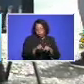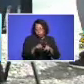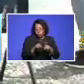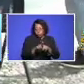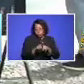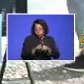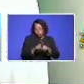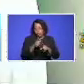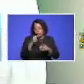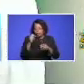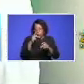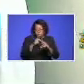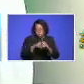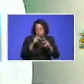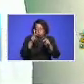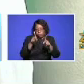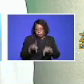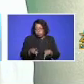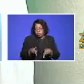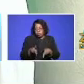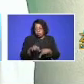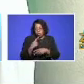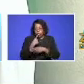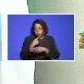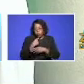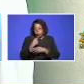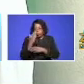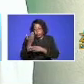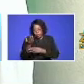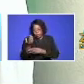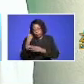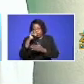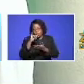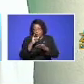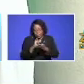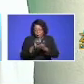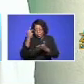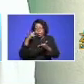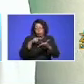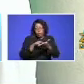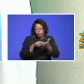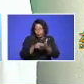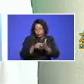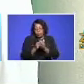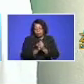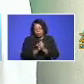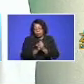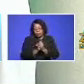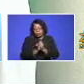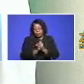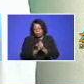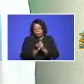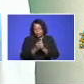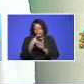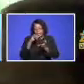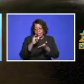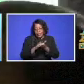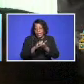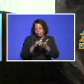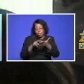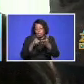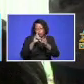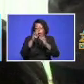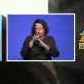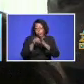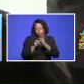the participation of persons who are there for that purpose. He noted that the Parliamentary Registration Department